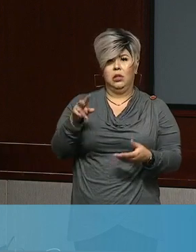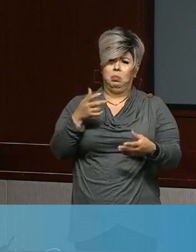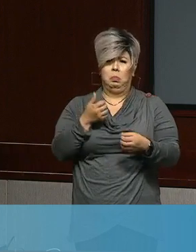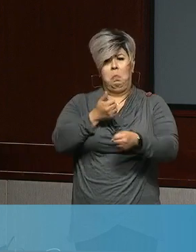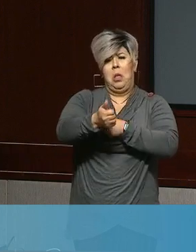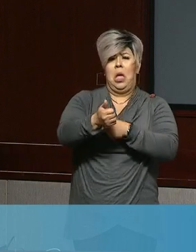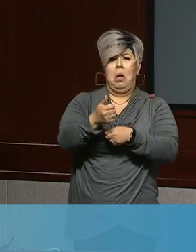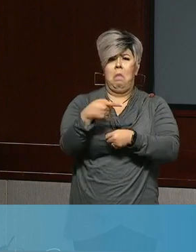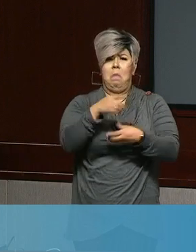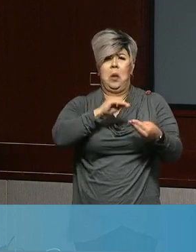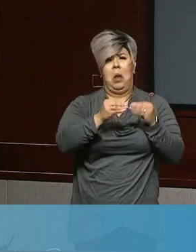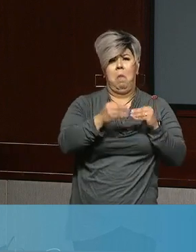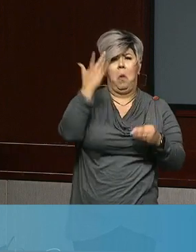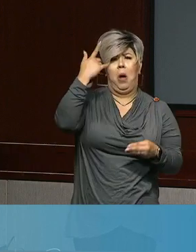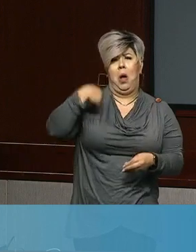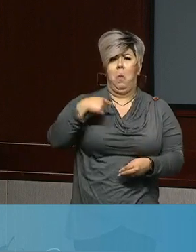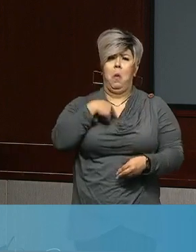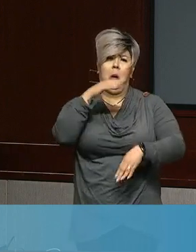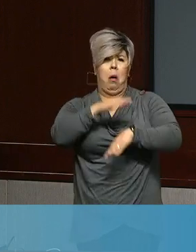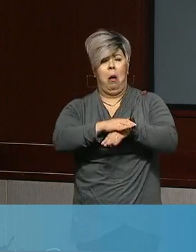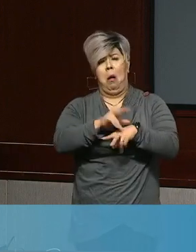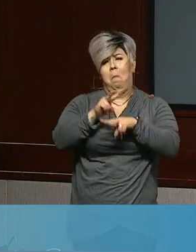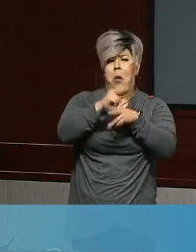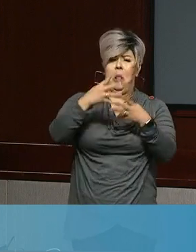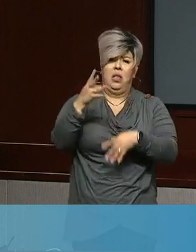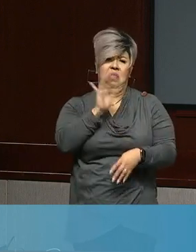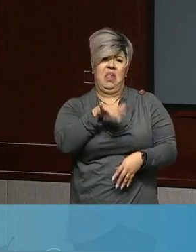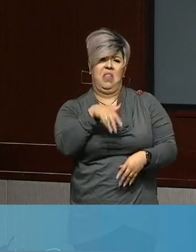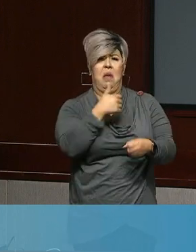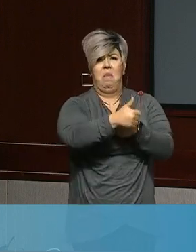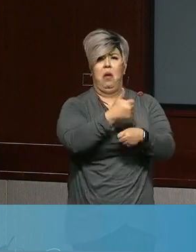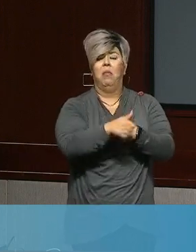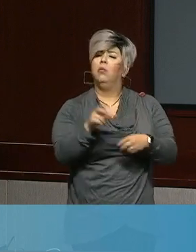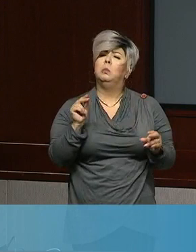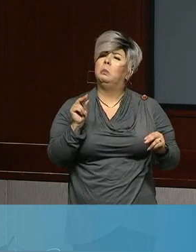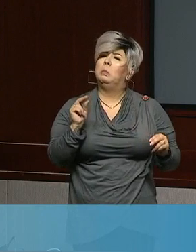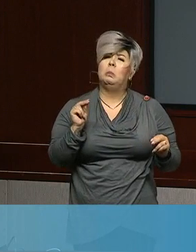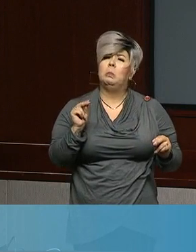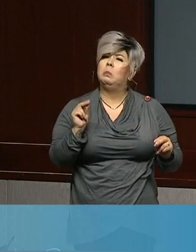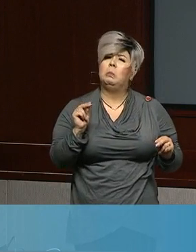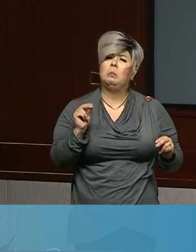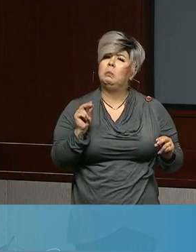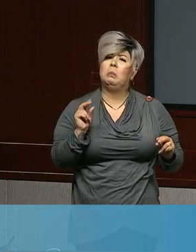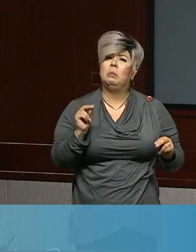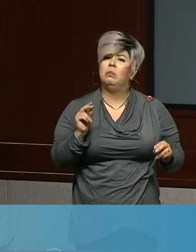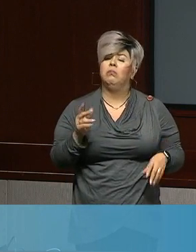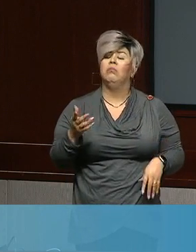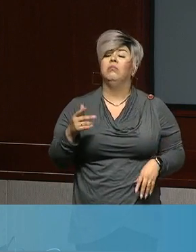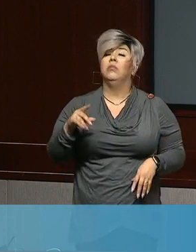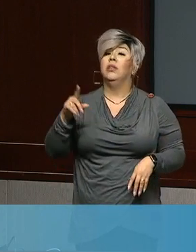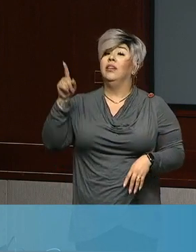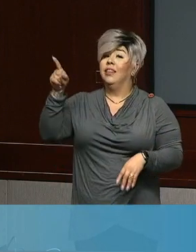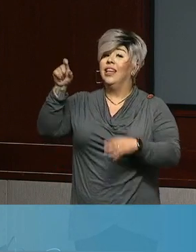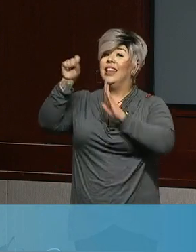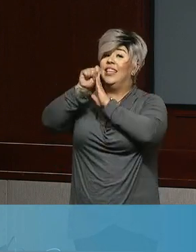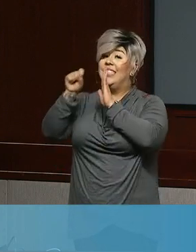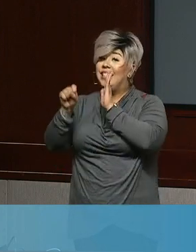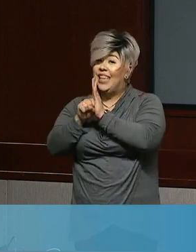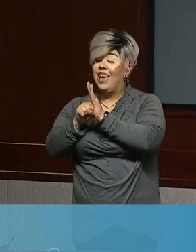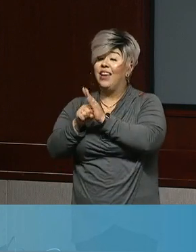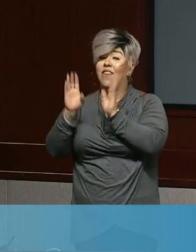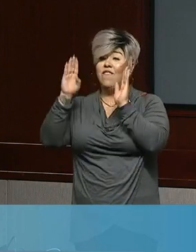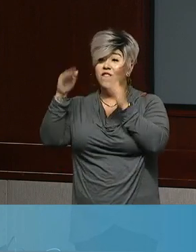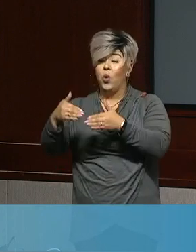list. The state's monitoring list is really focused on 3 areas. It's case rate,